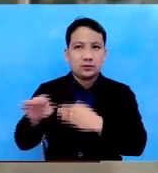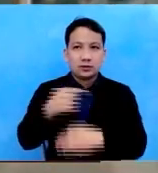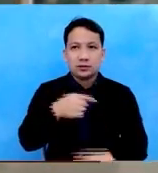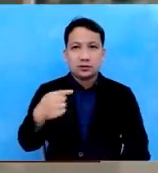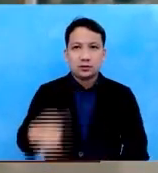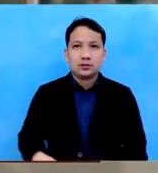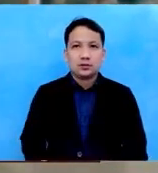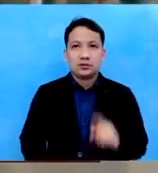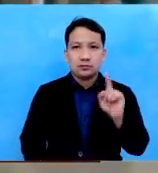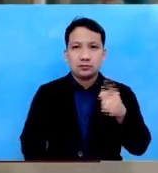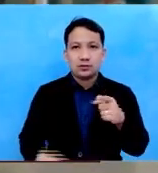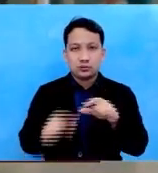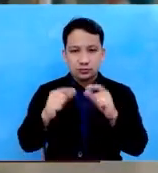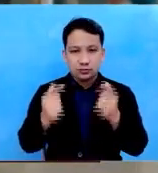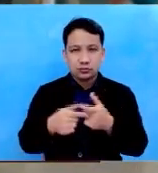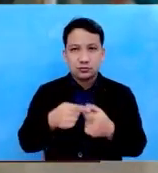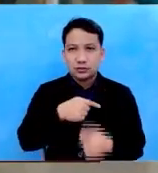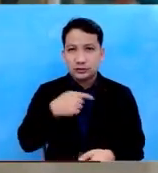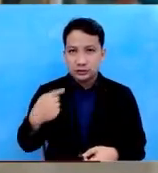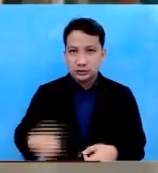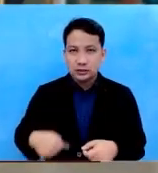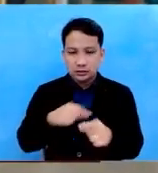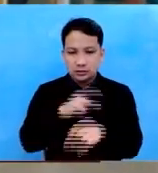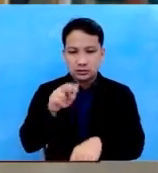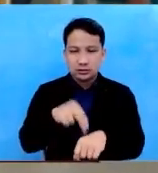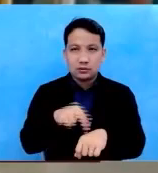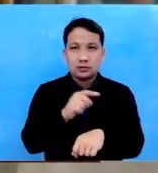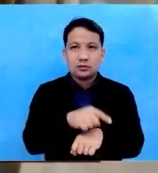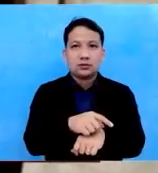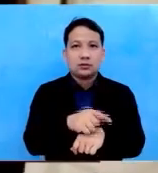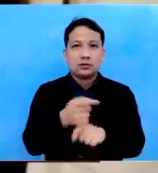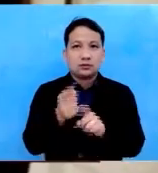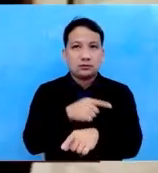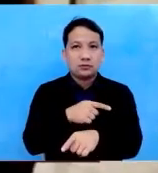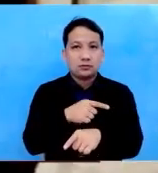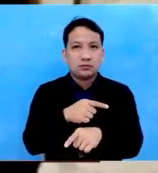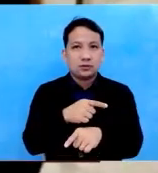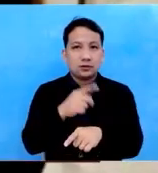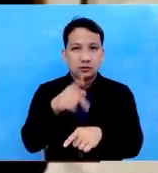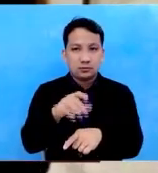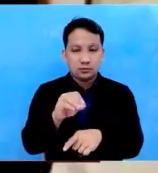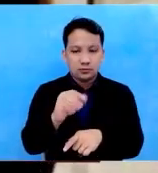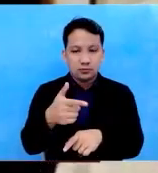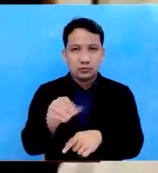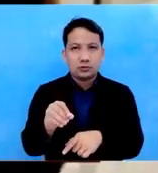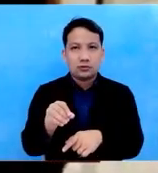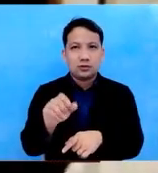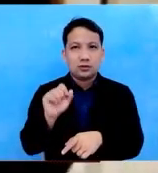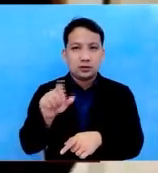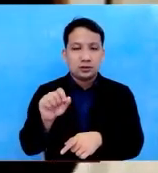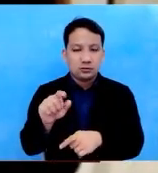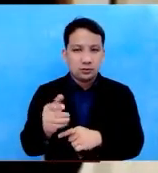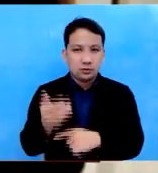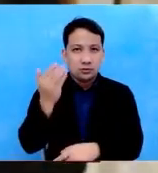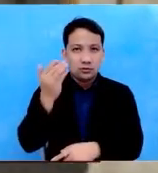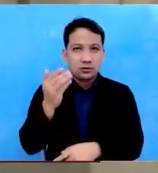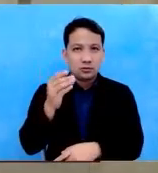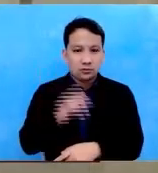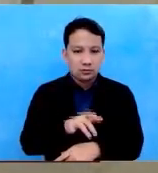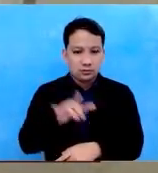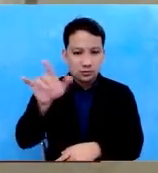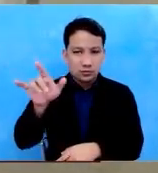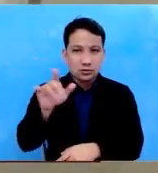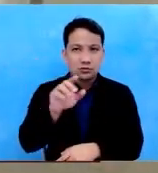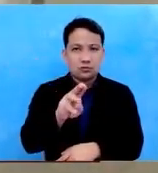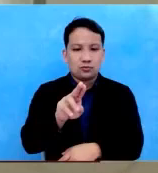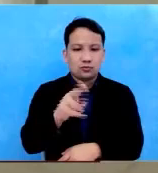unang batch ng Chinese nationals mula sa mga illegal na POGO. Alas 11 ng umaga ang naging flight papuntang Wuhan, China, ng 6